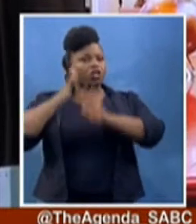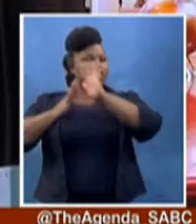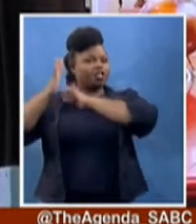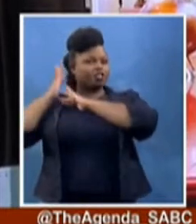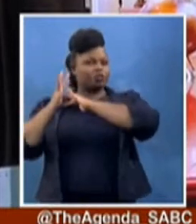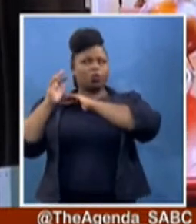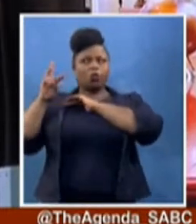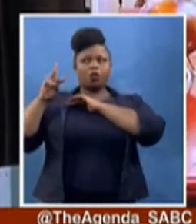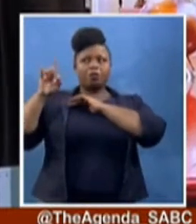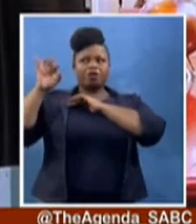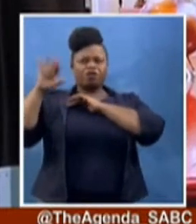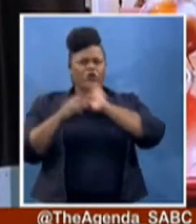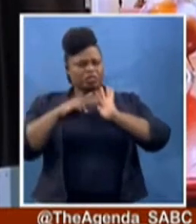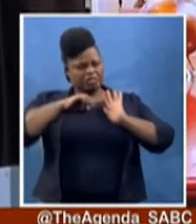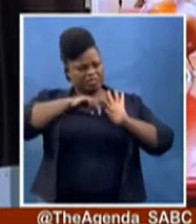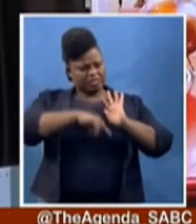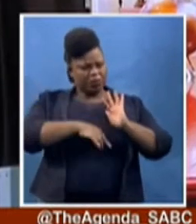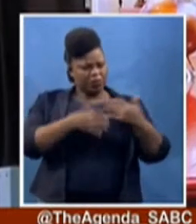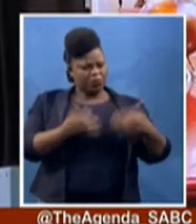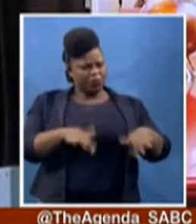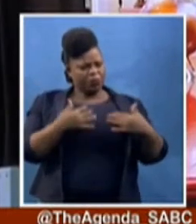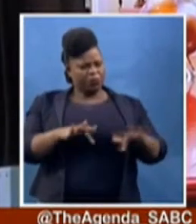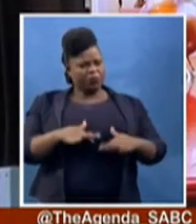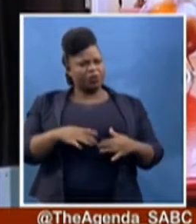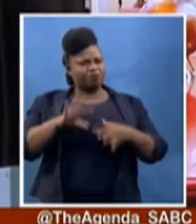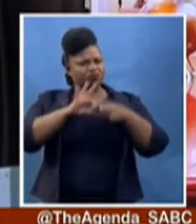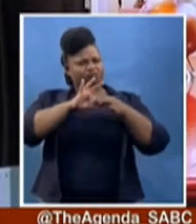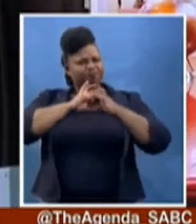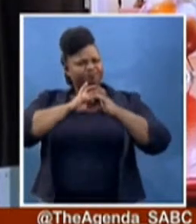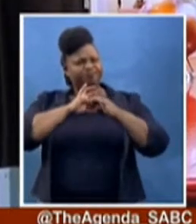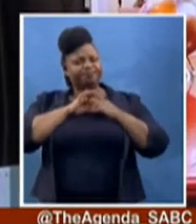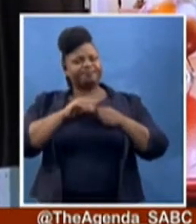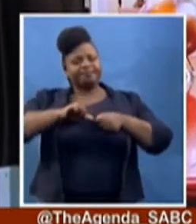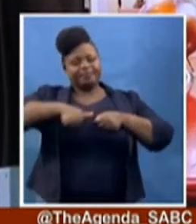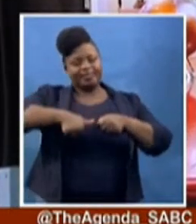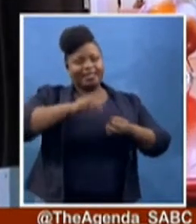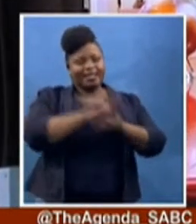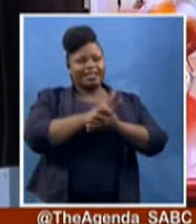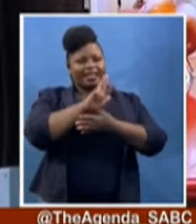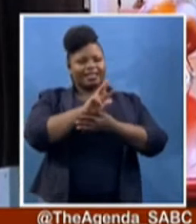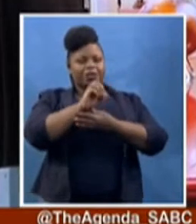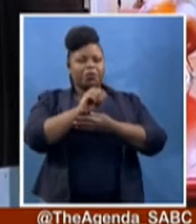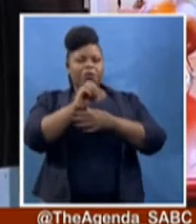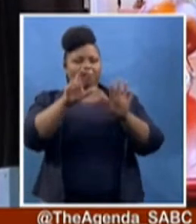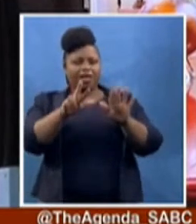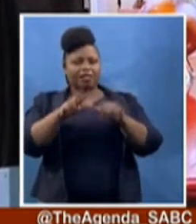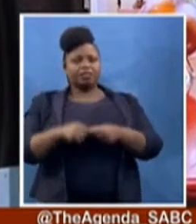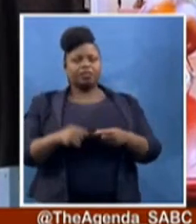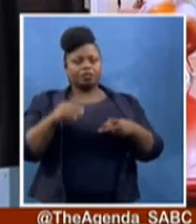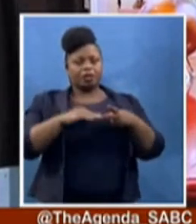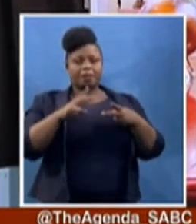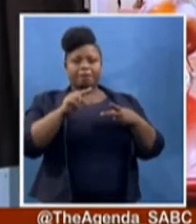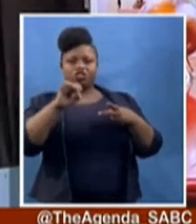of Charlotte. In 1908, she and her husband Marshall founded an elementary school in Aveyton,